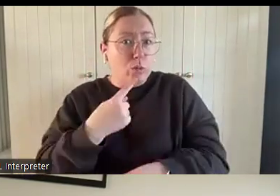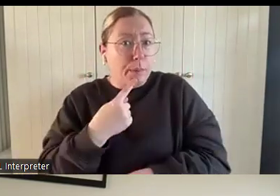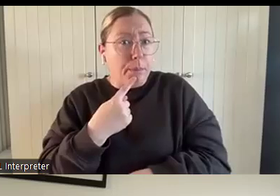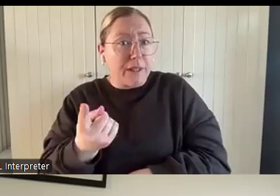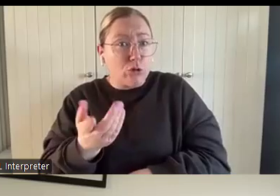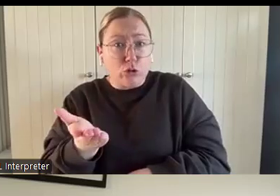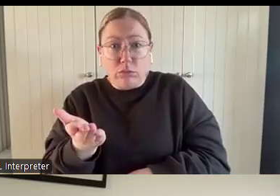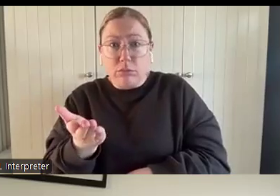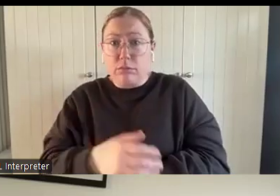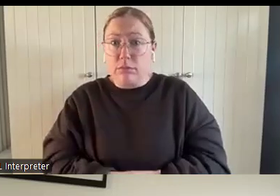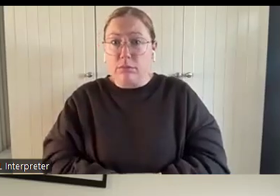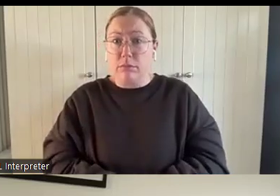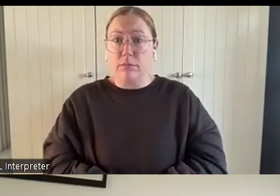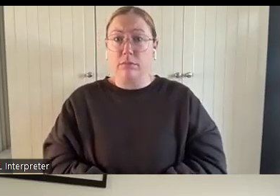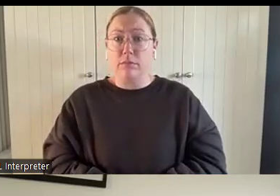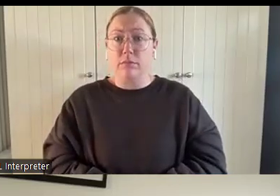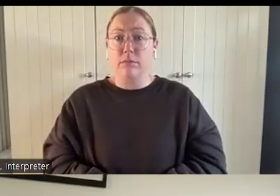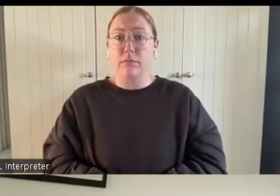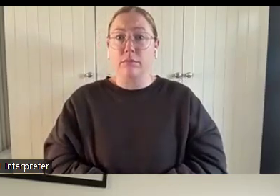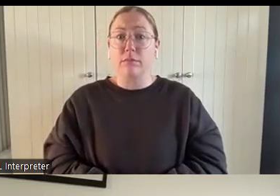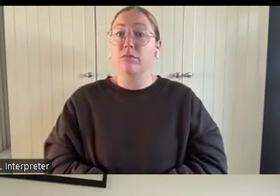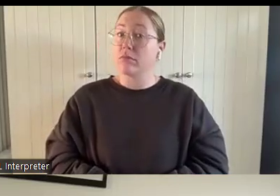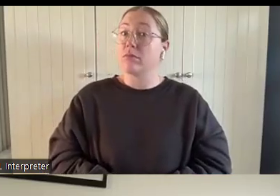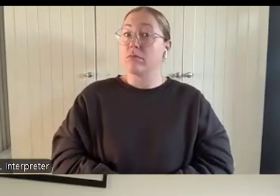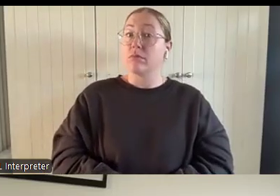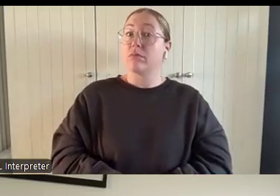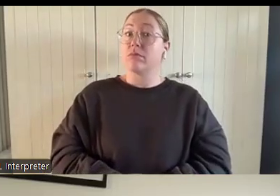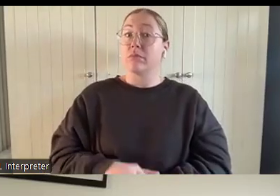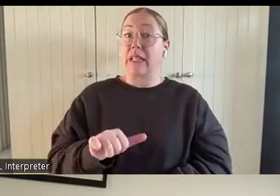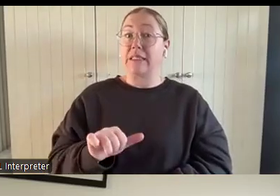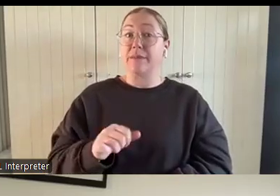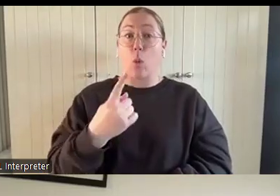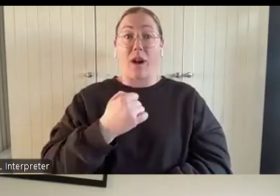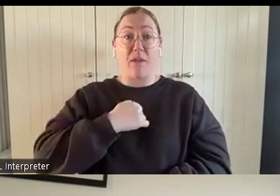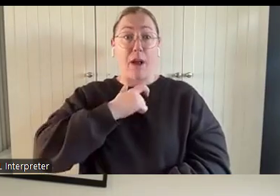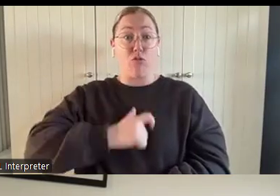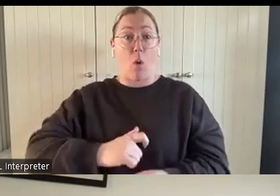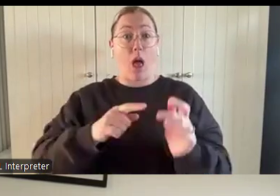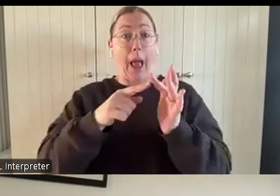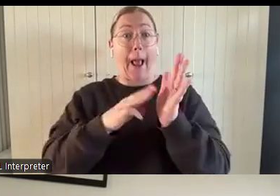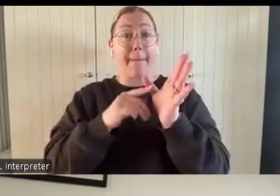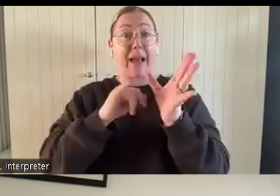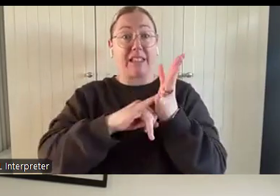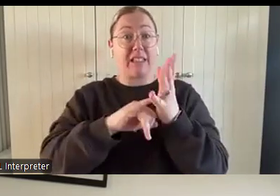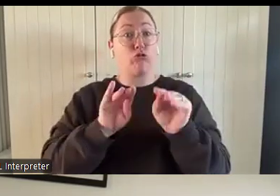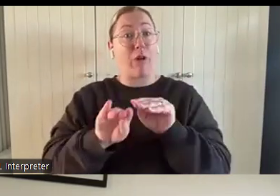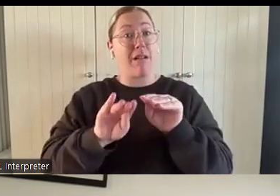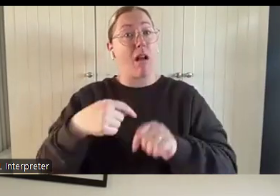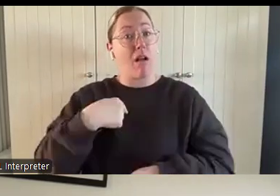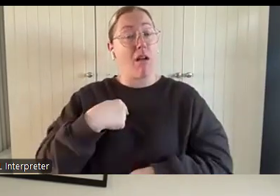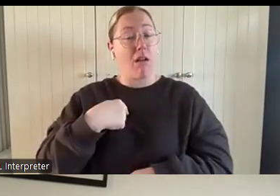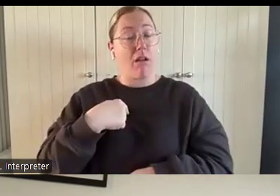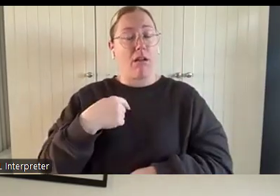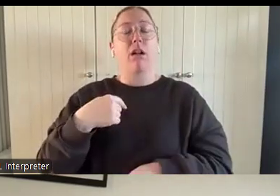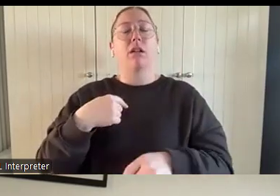we work? Yeah, one of my roles is an IMAS trainer, and IMAS trainers meet up